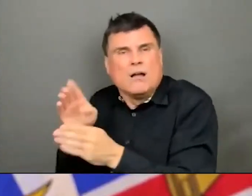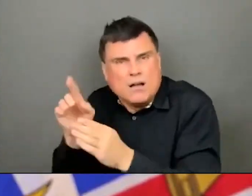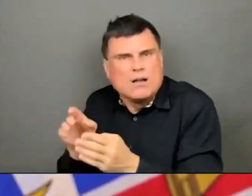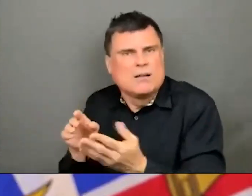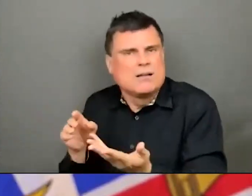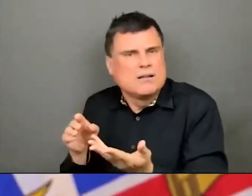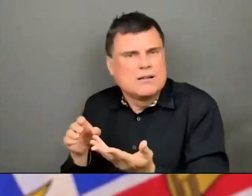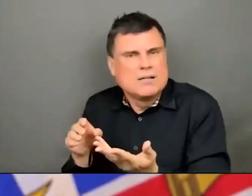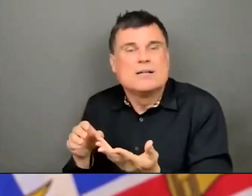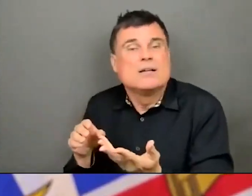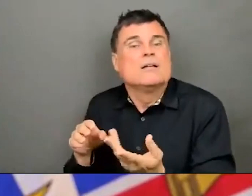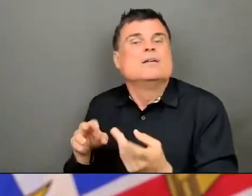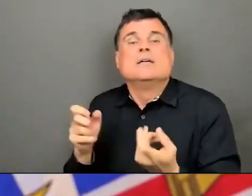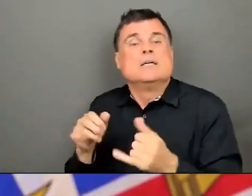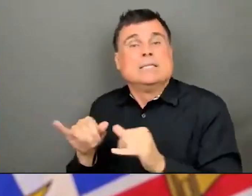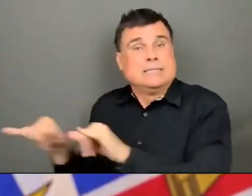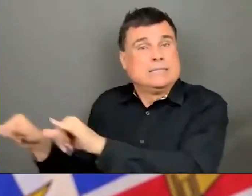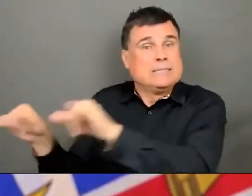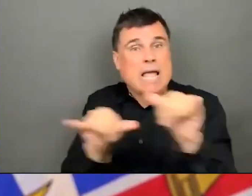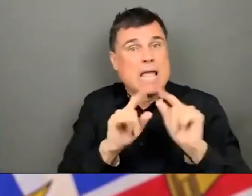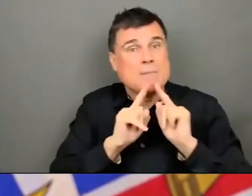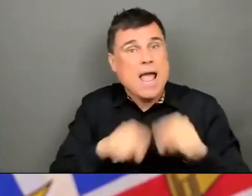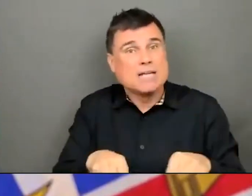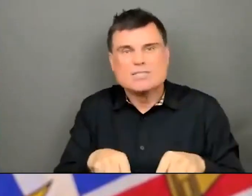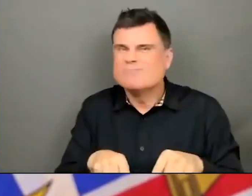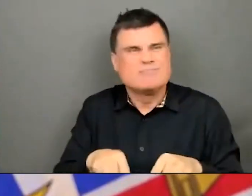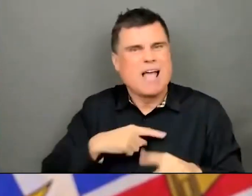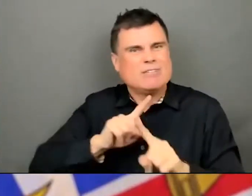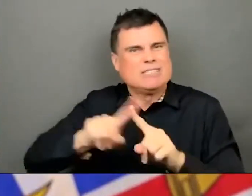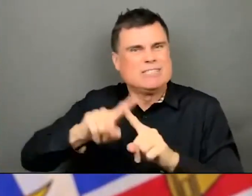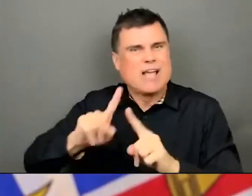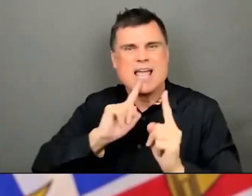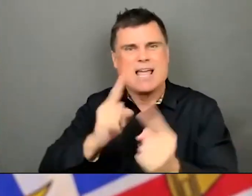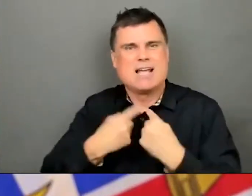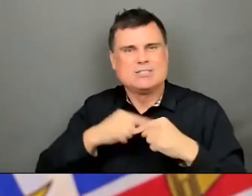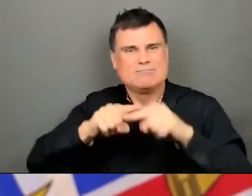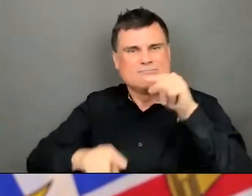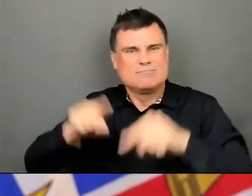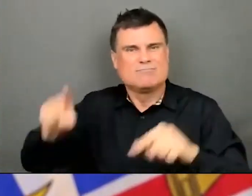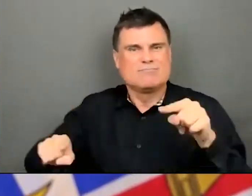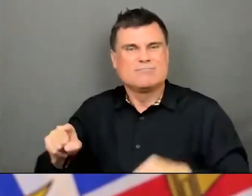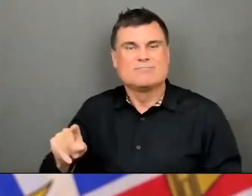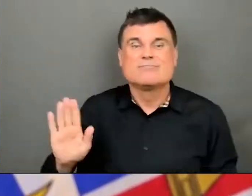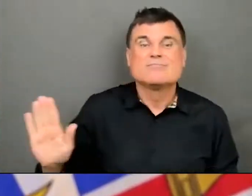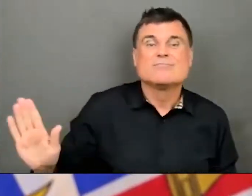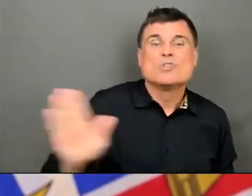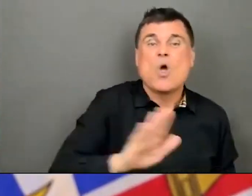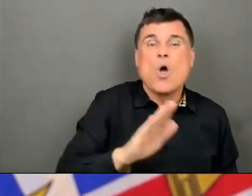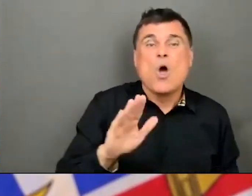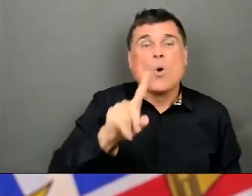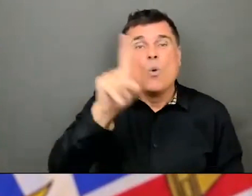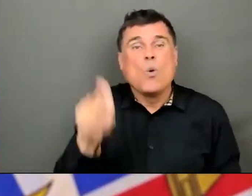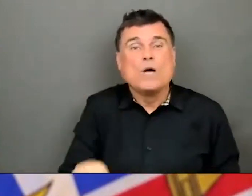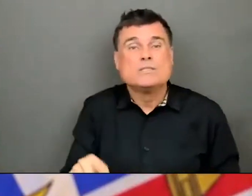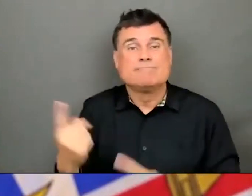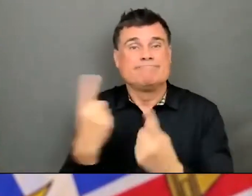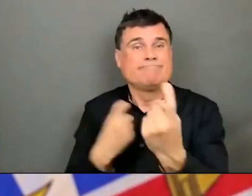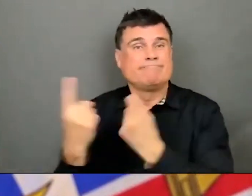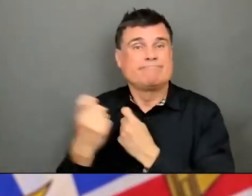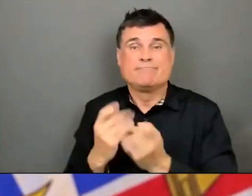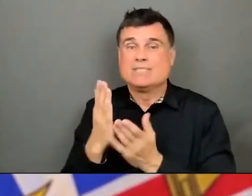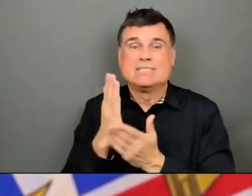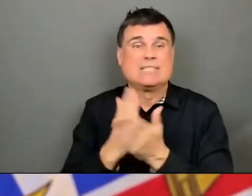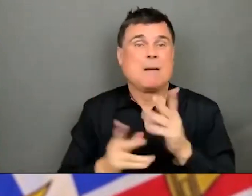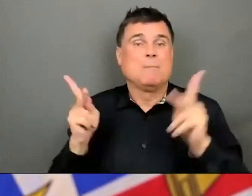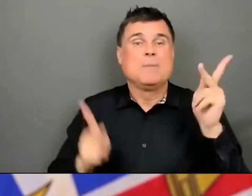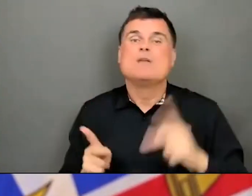individual's understanding the questions that they have, and some people are quite dogmatically against vaccination, which is